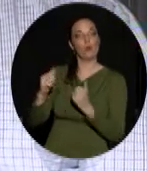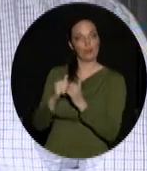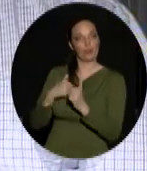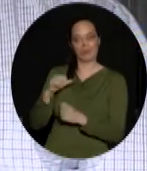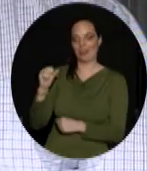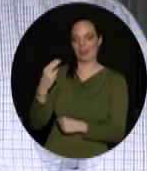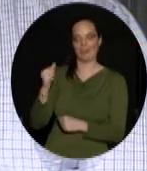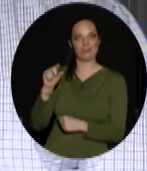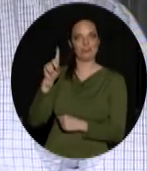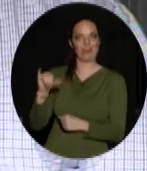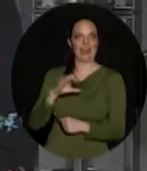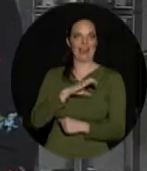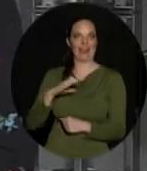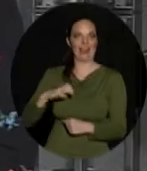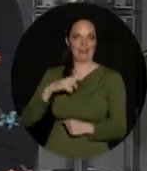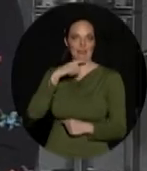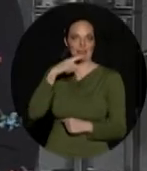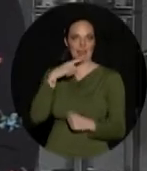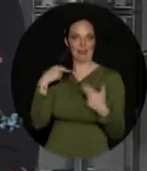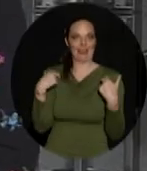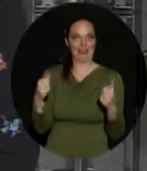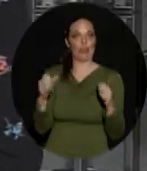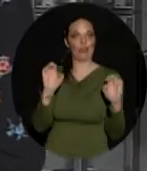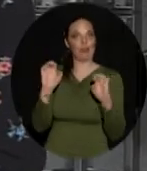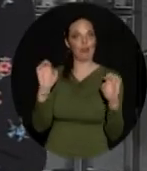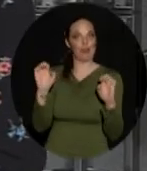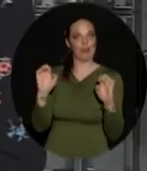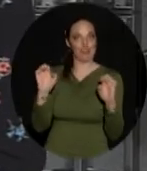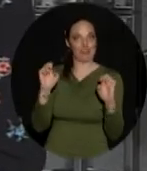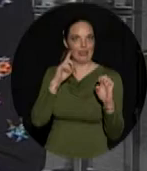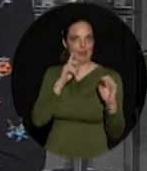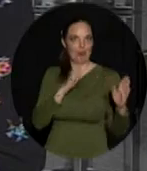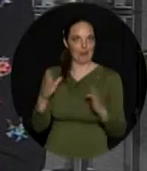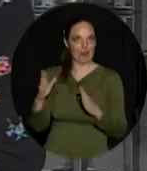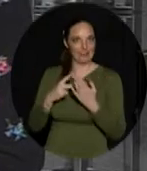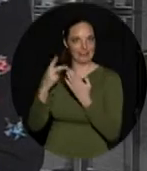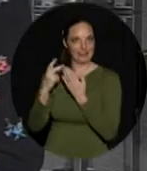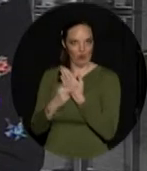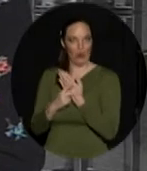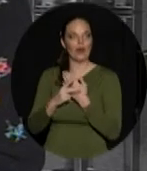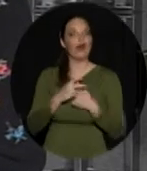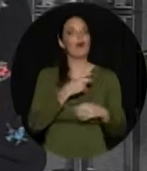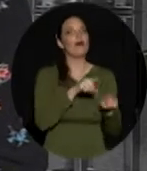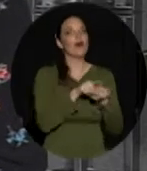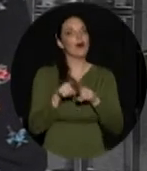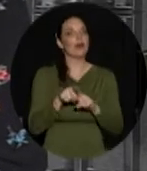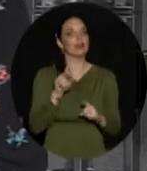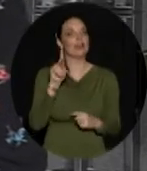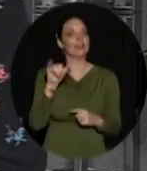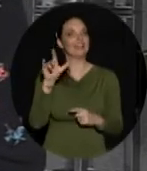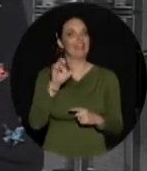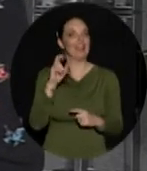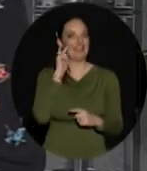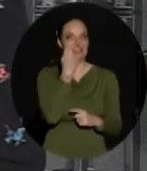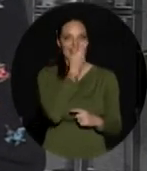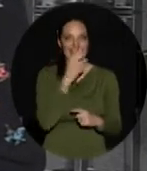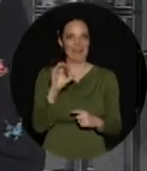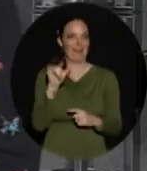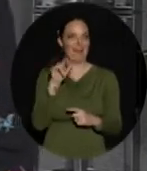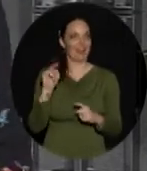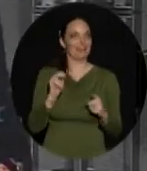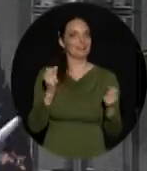Health's Office of Emergency Preparedness, and Kaylee Collins from Cleveland Hearing and Speech is performing our American Sign Language